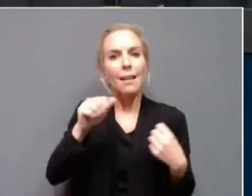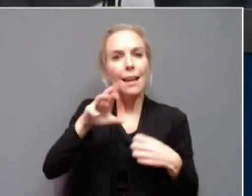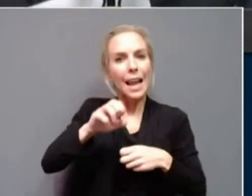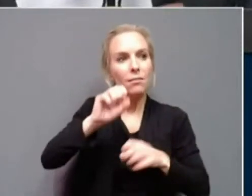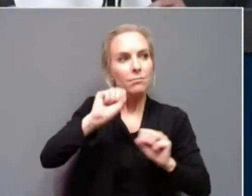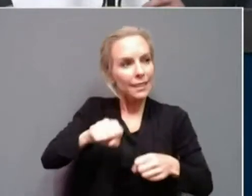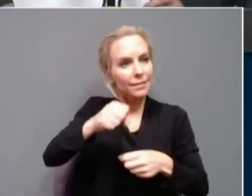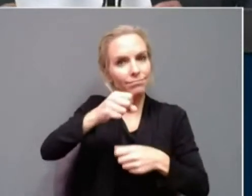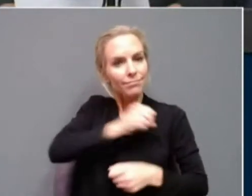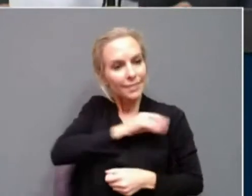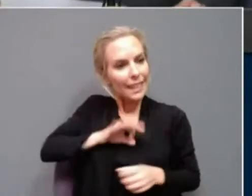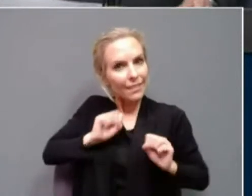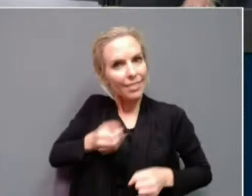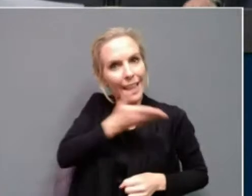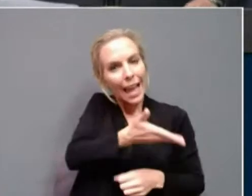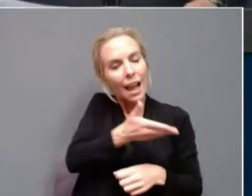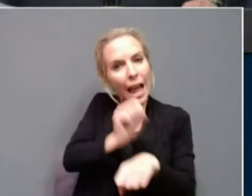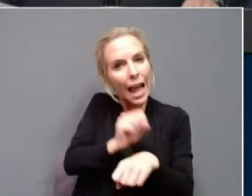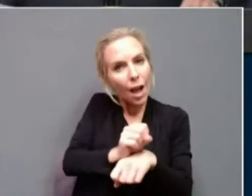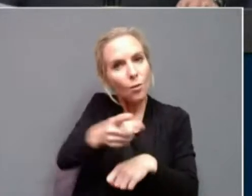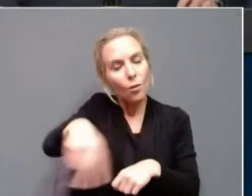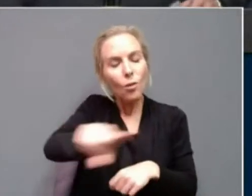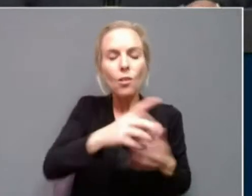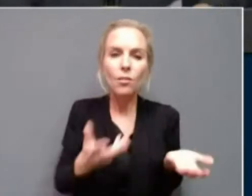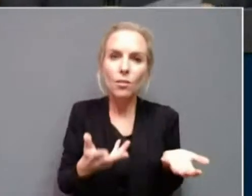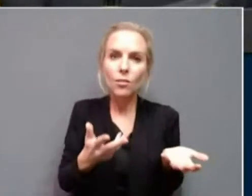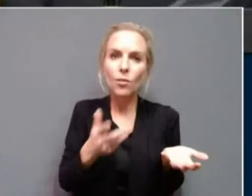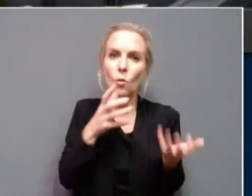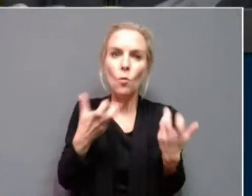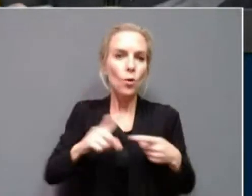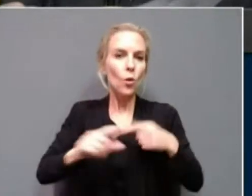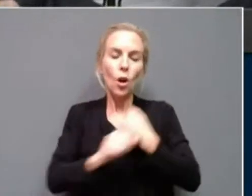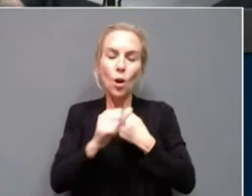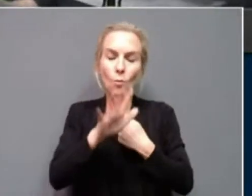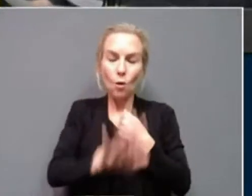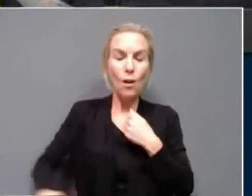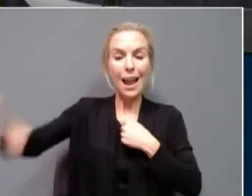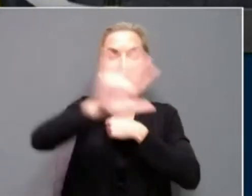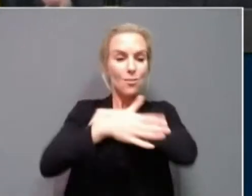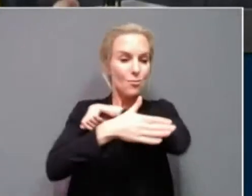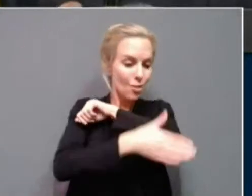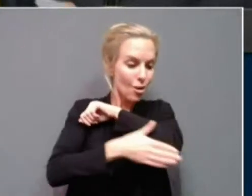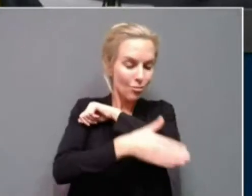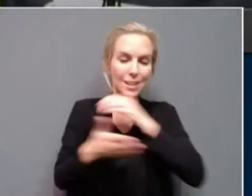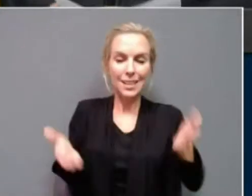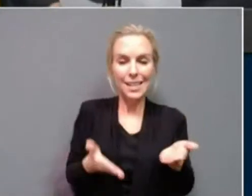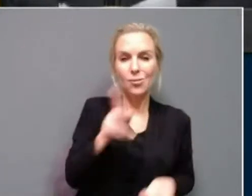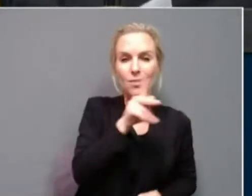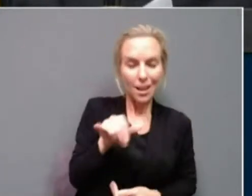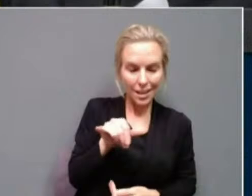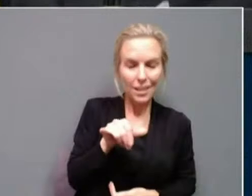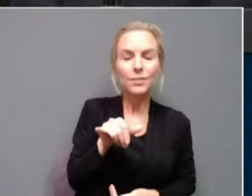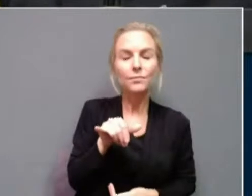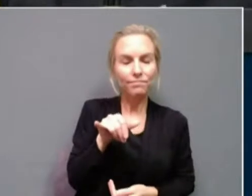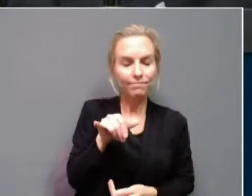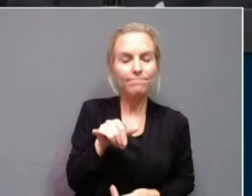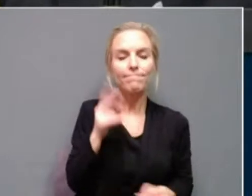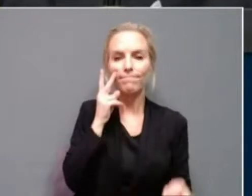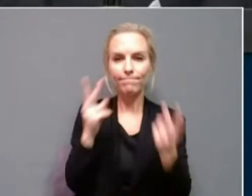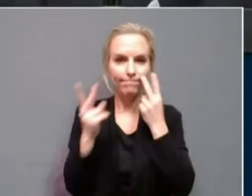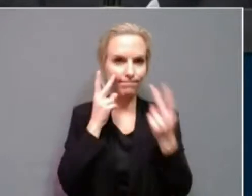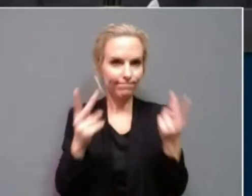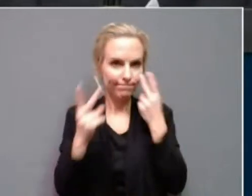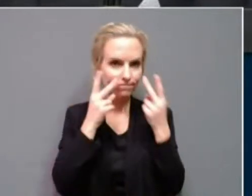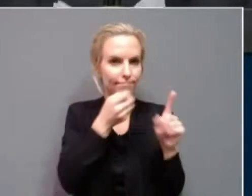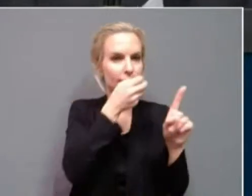help anybody who's harmed. Again, around the country and here in Kentucky, we also see that this is impacting